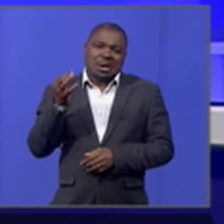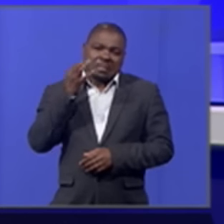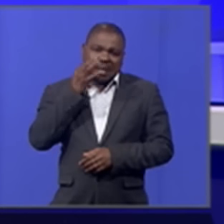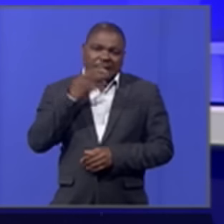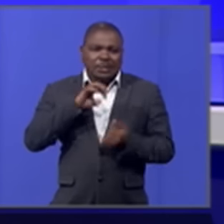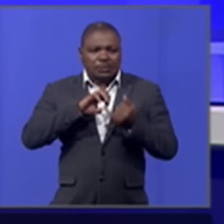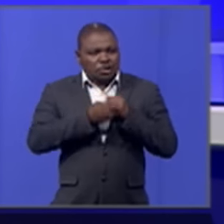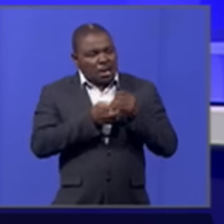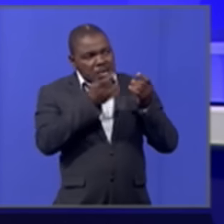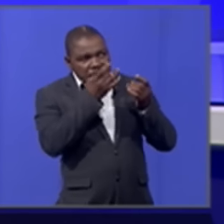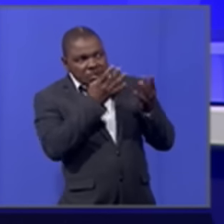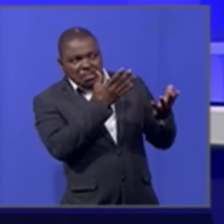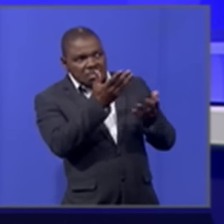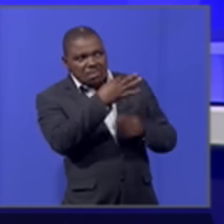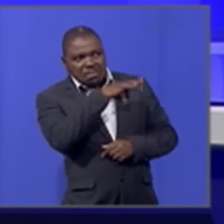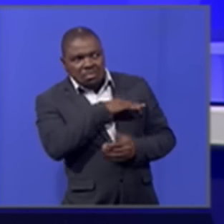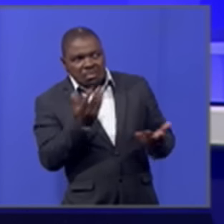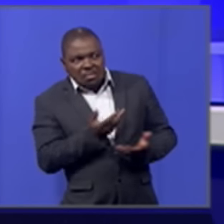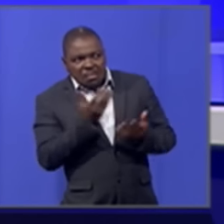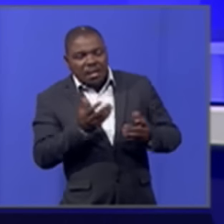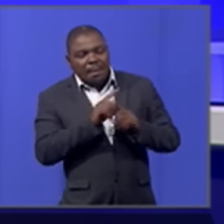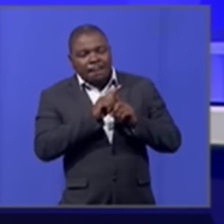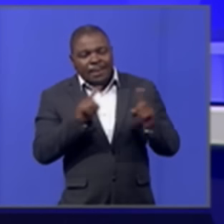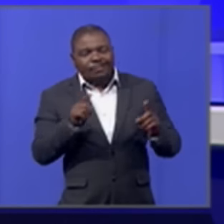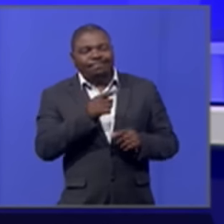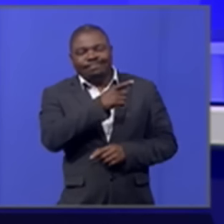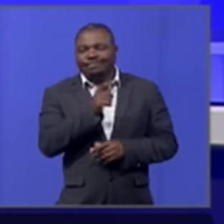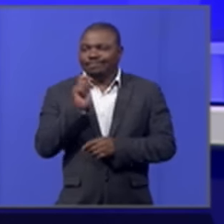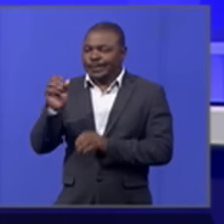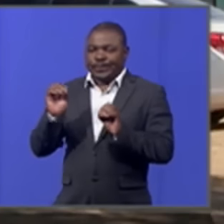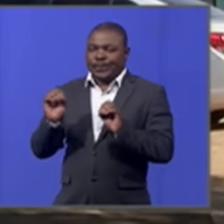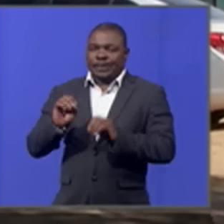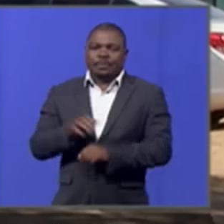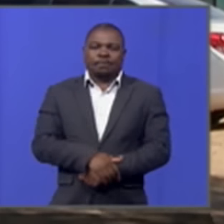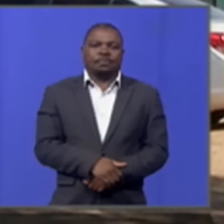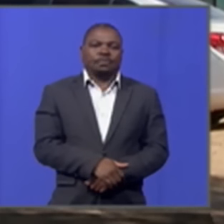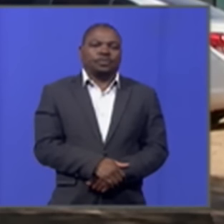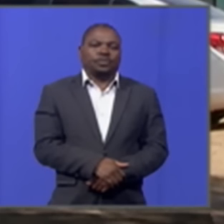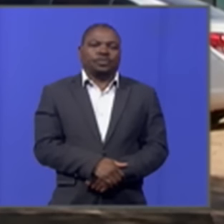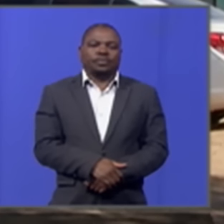ka pegela mothapi wa bone ka ga kgang engwe gangwe le gape.